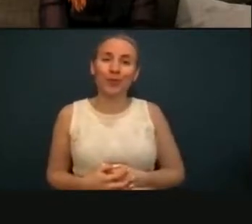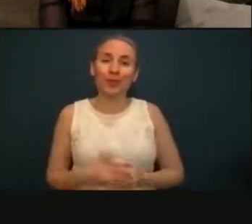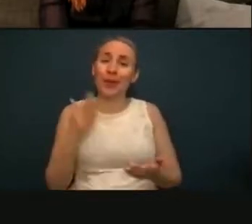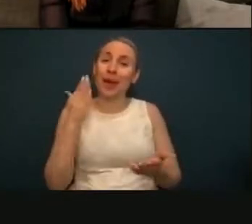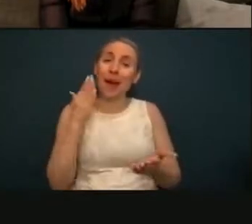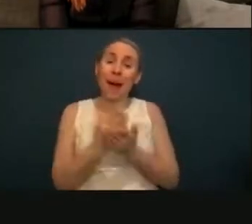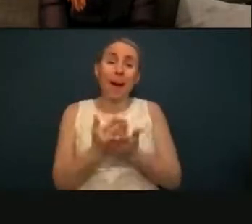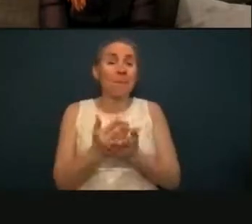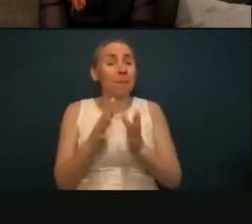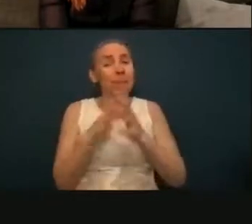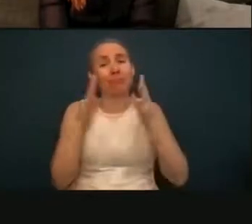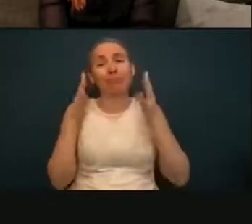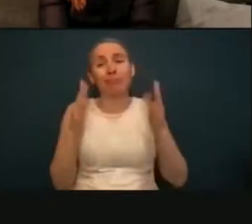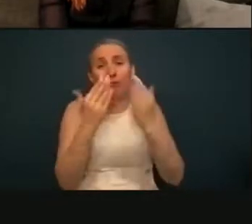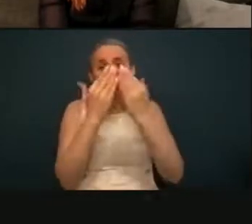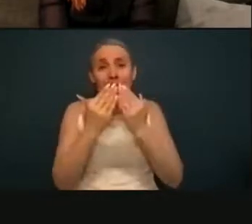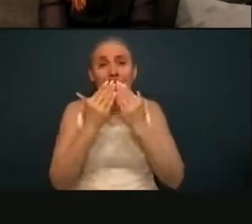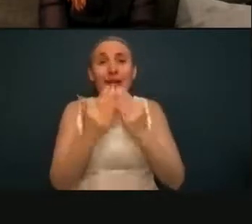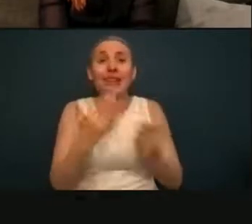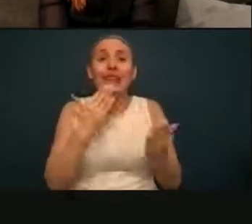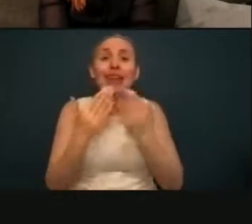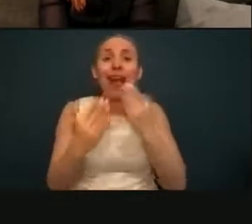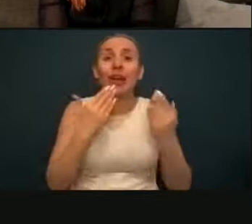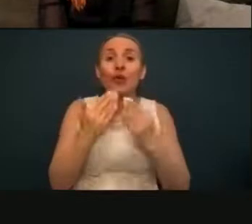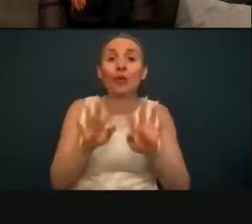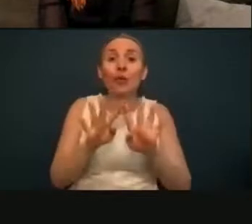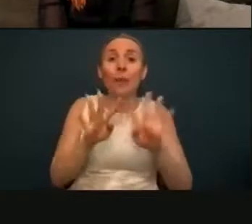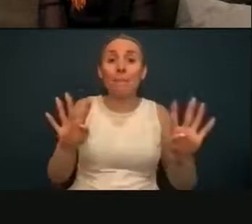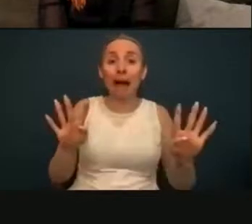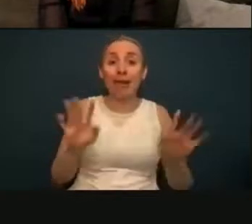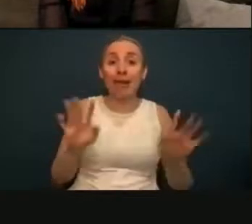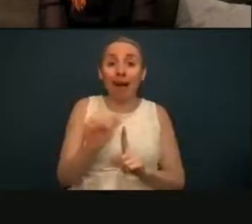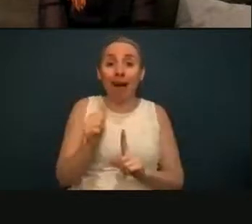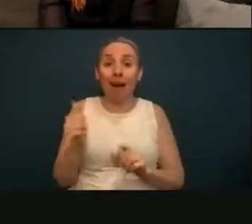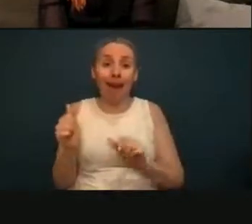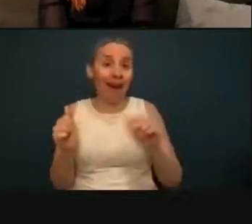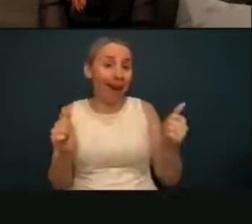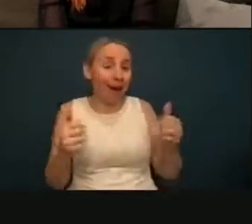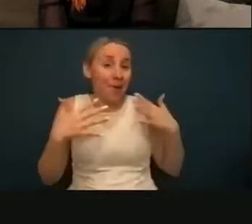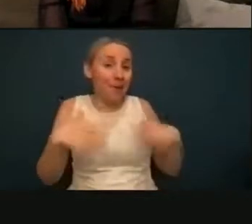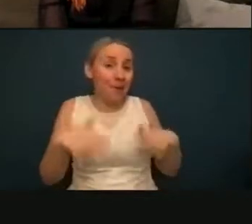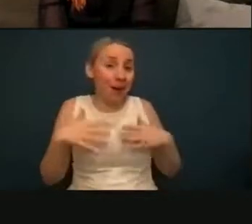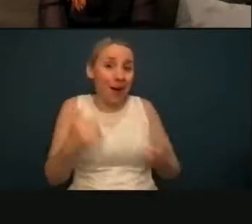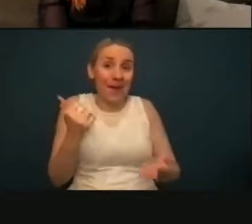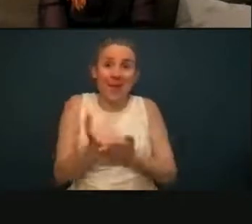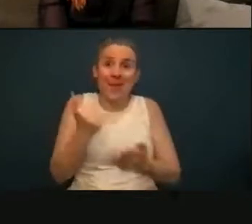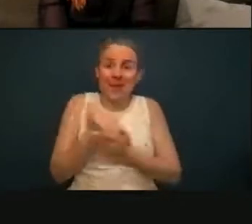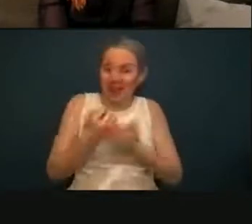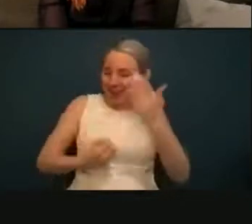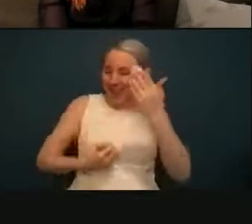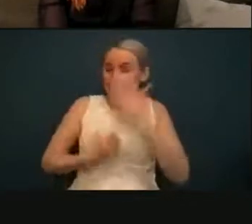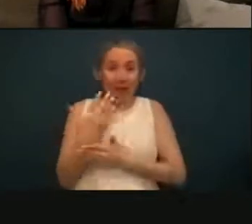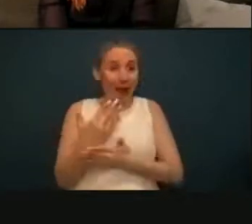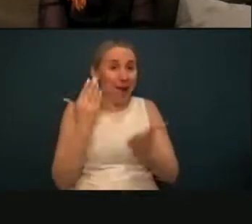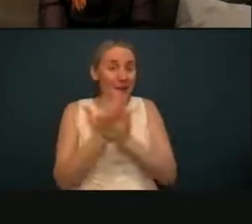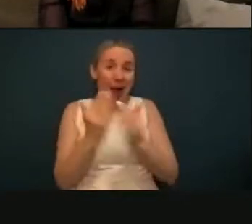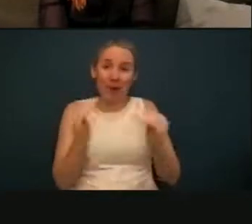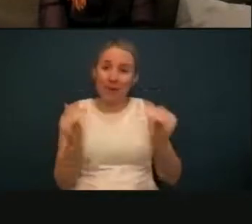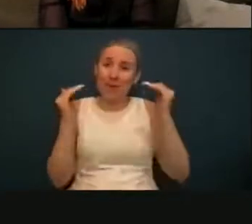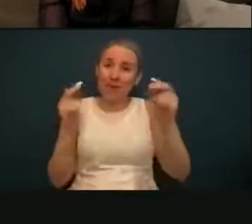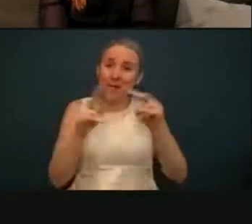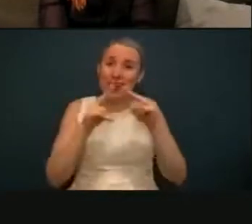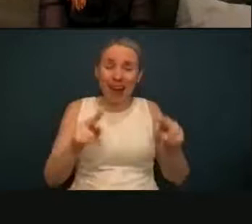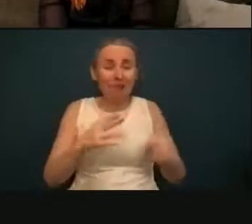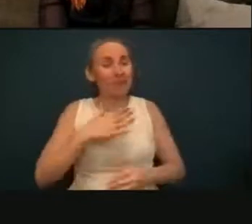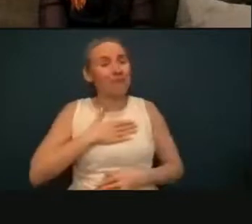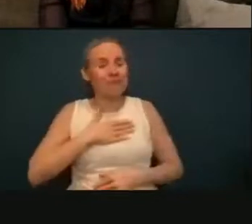respect and big thank you to our panelists. You have all been absolutely incredible, super inspired by you guys. Next level, my